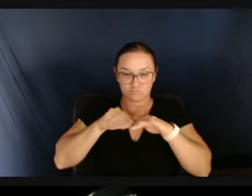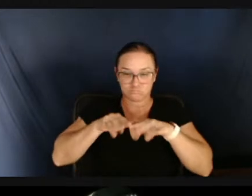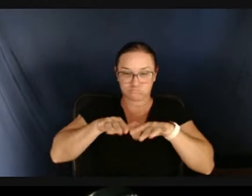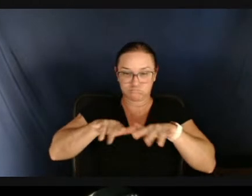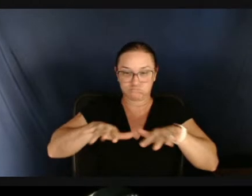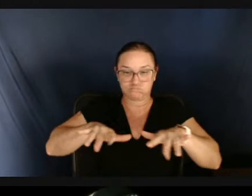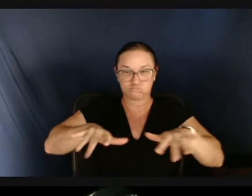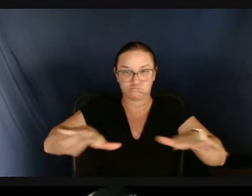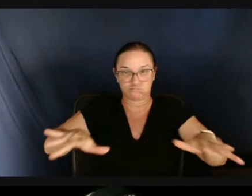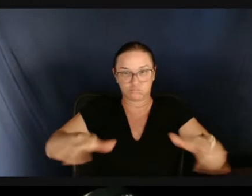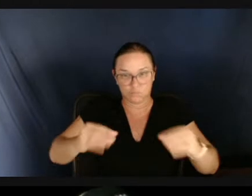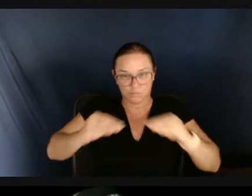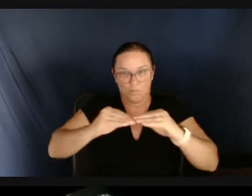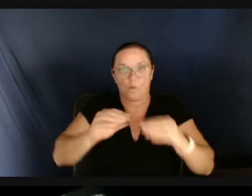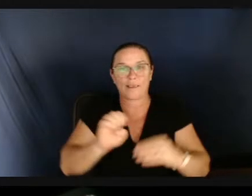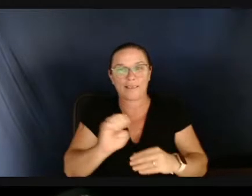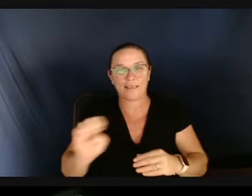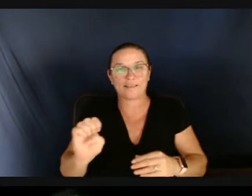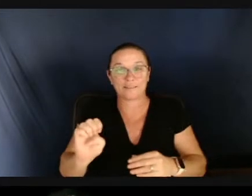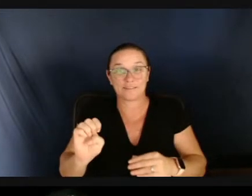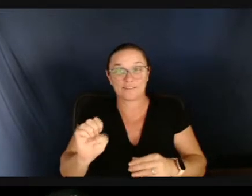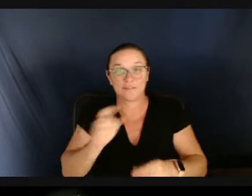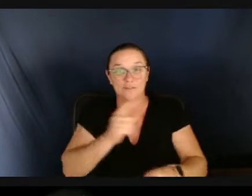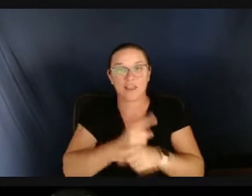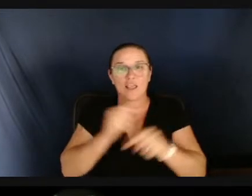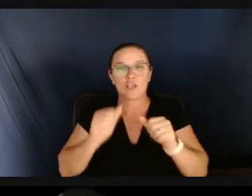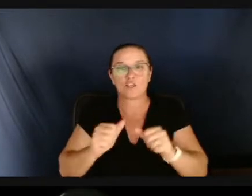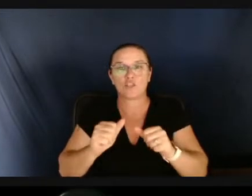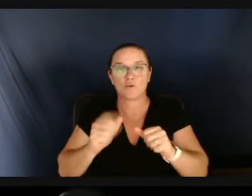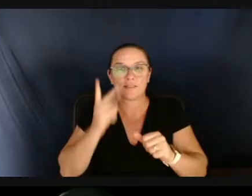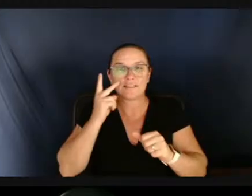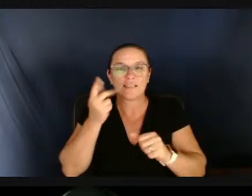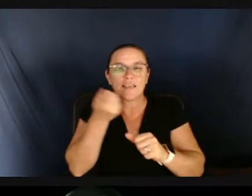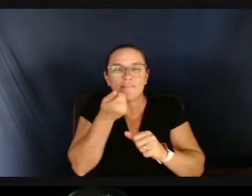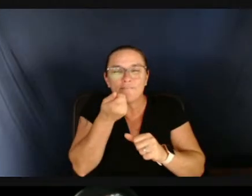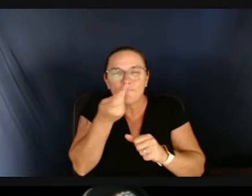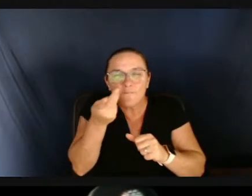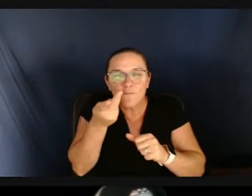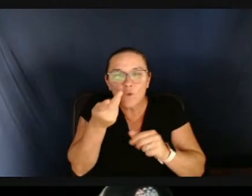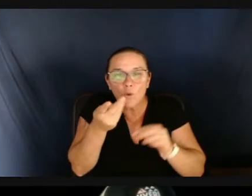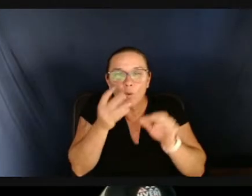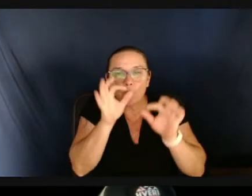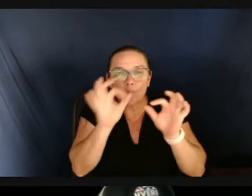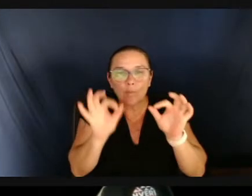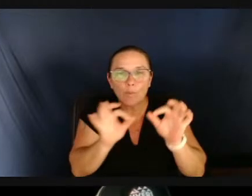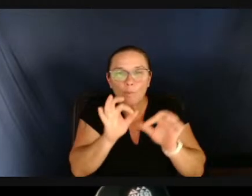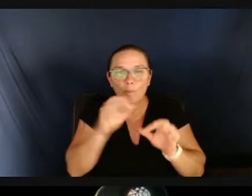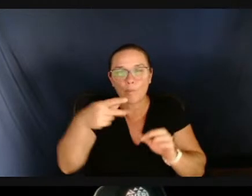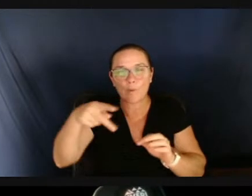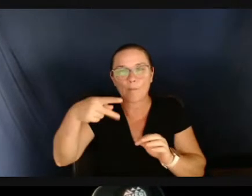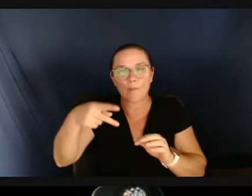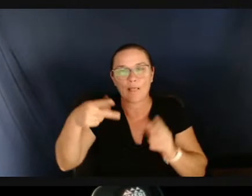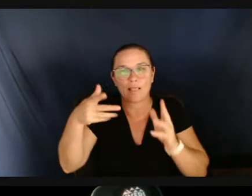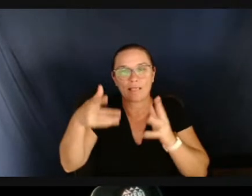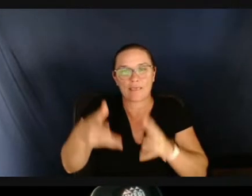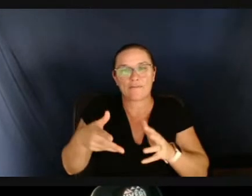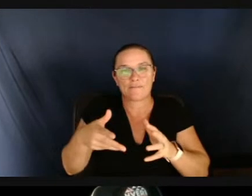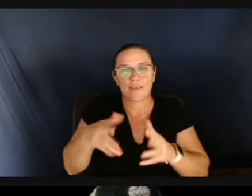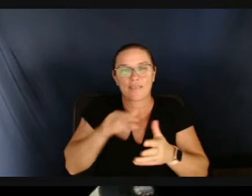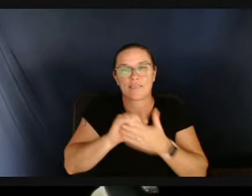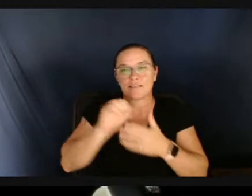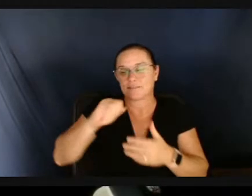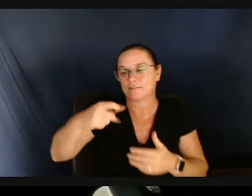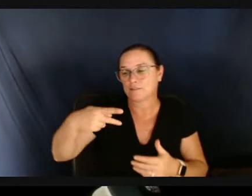to the east here, right? So if you zoom in, you can see there's only a couple of these little purple dots that are the